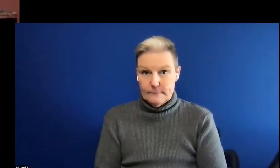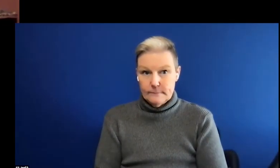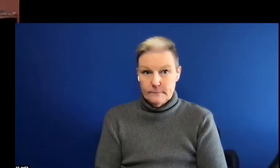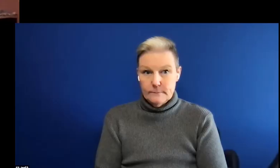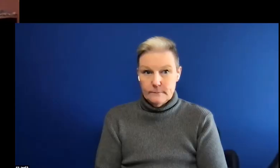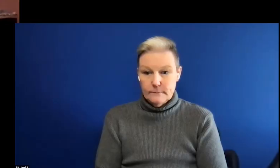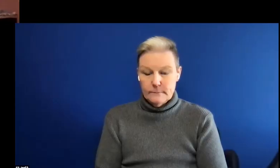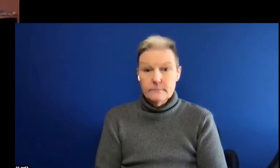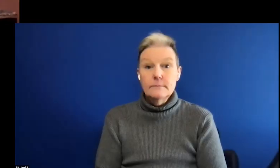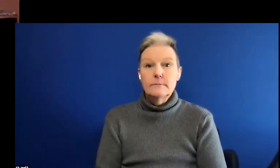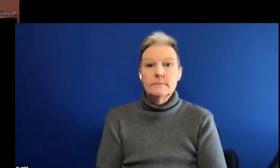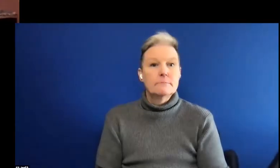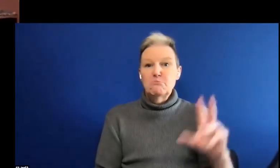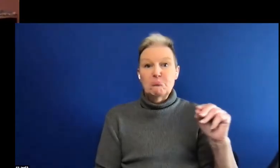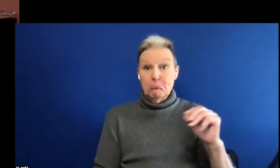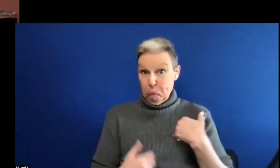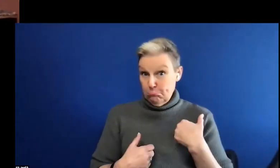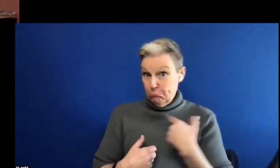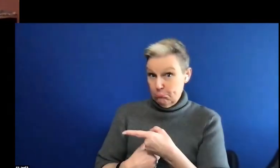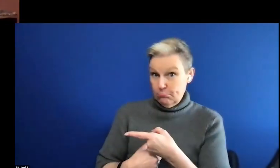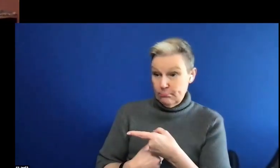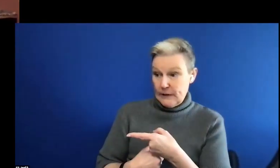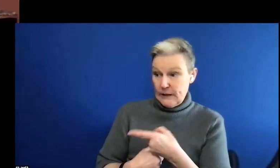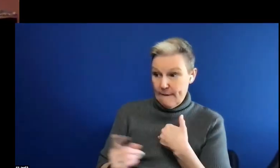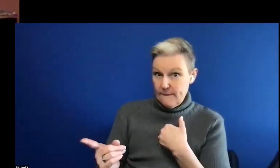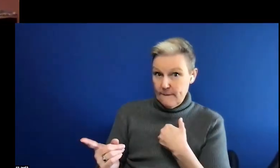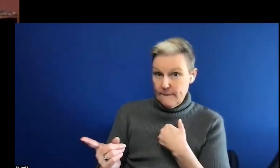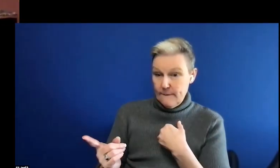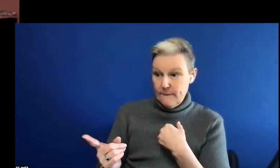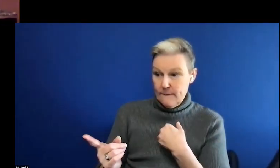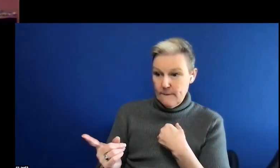Oh, no, did you have?